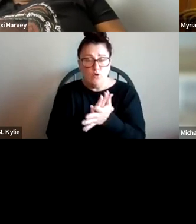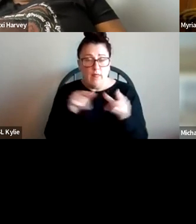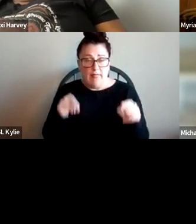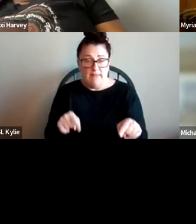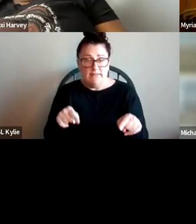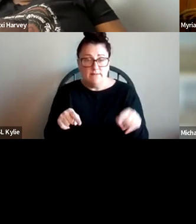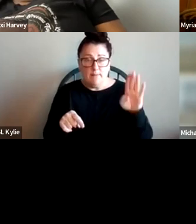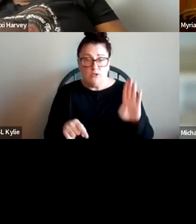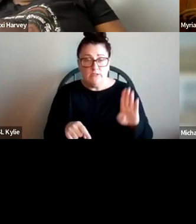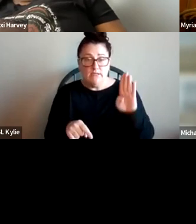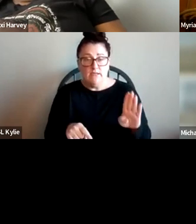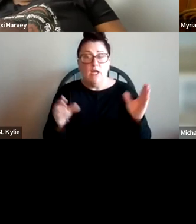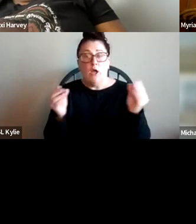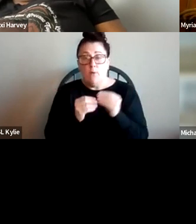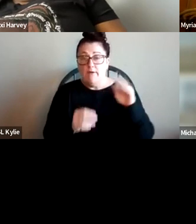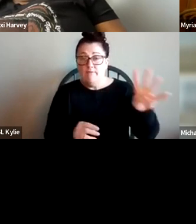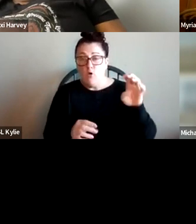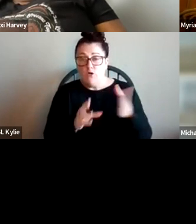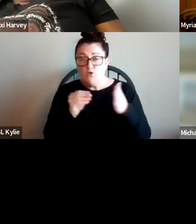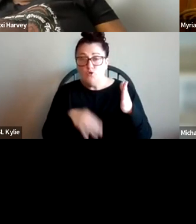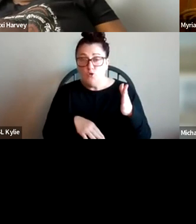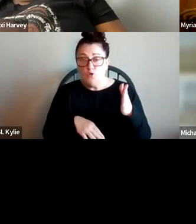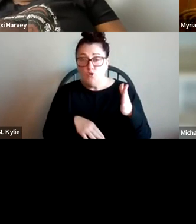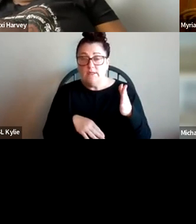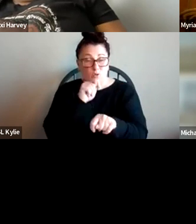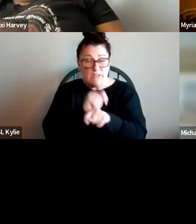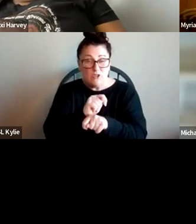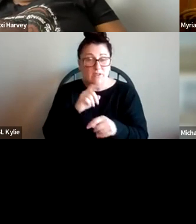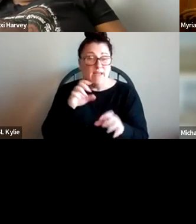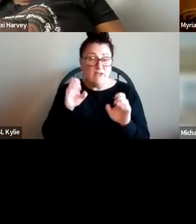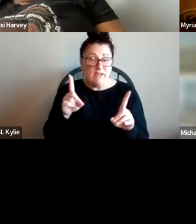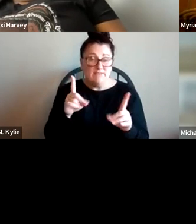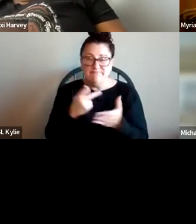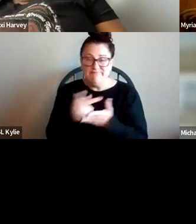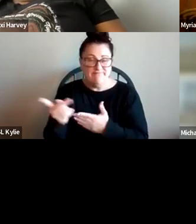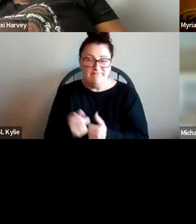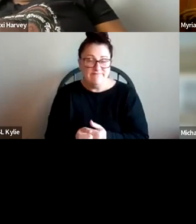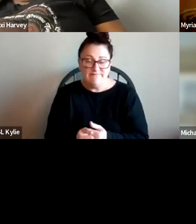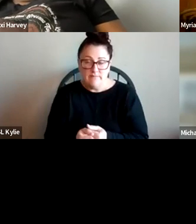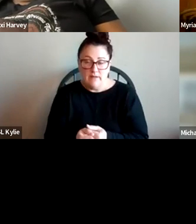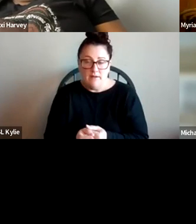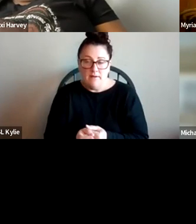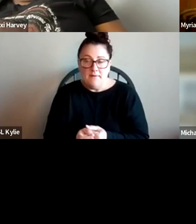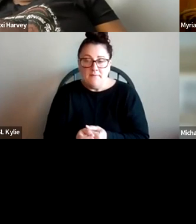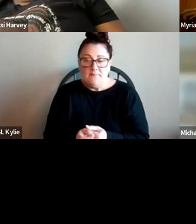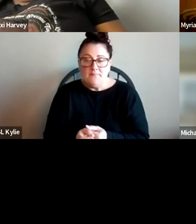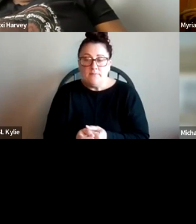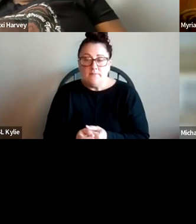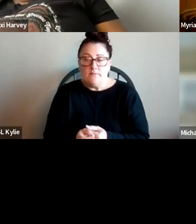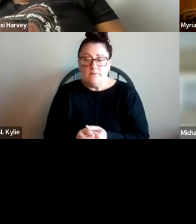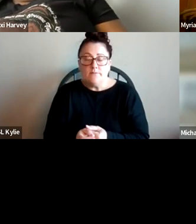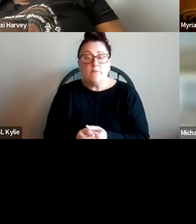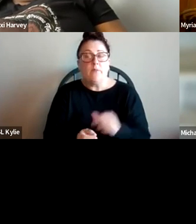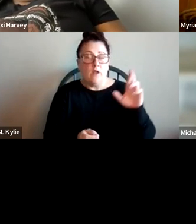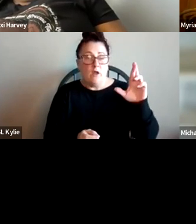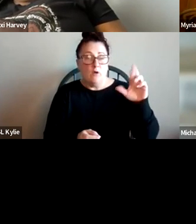city, serving more than 400 students for whom traditional education has not worked. We are located in